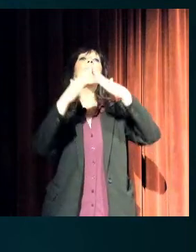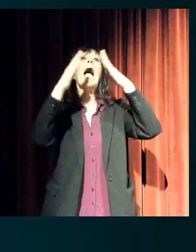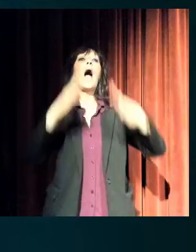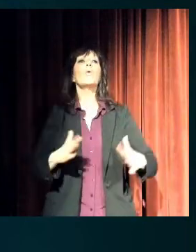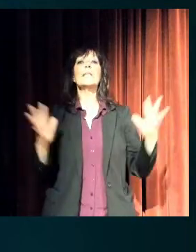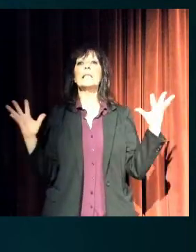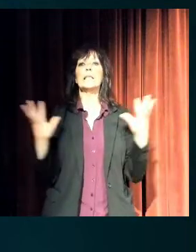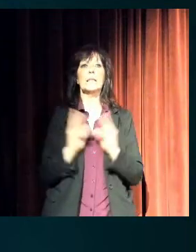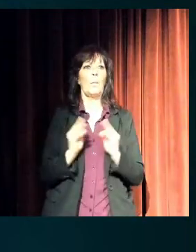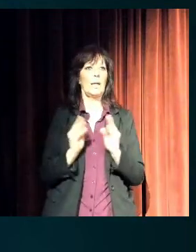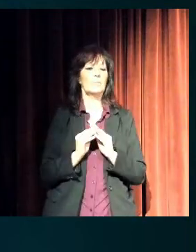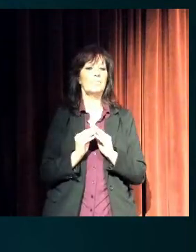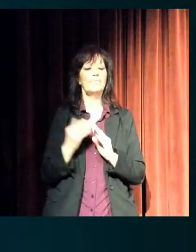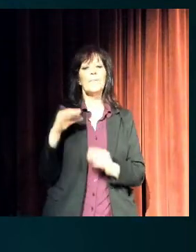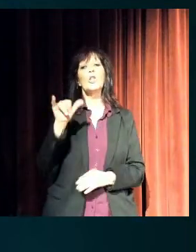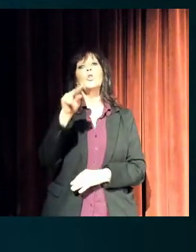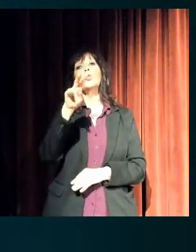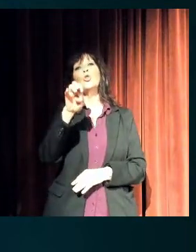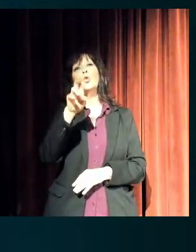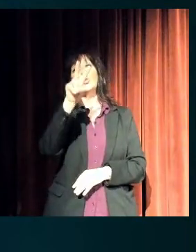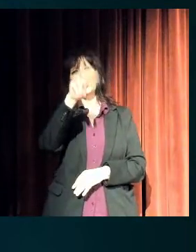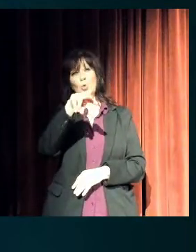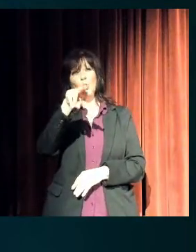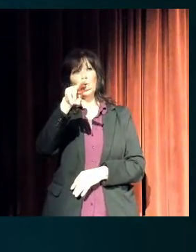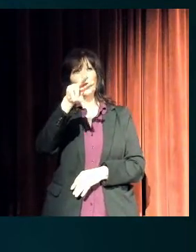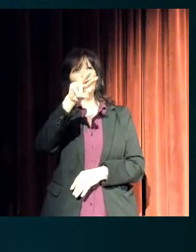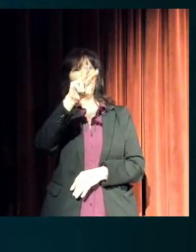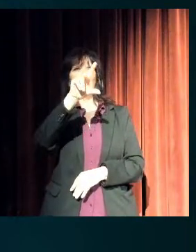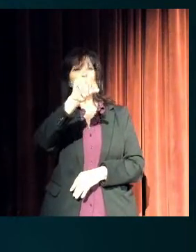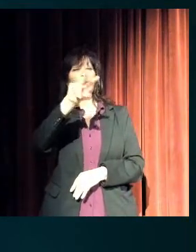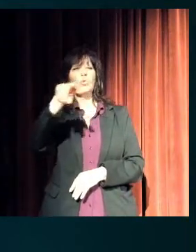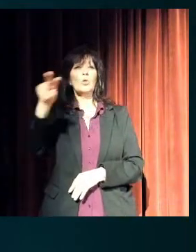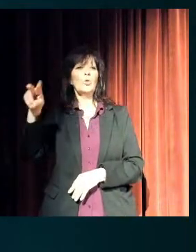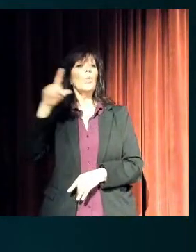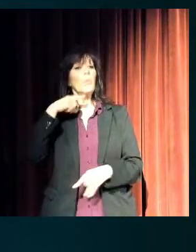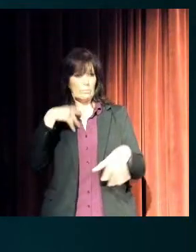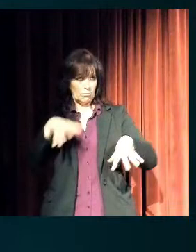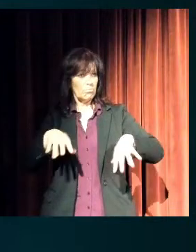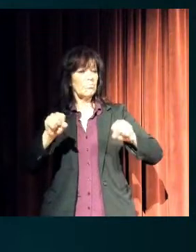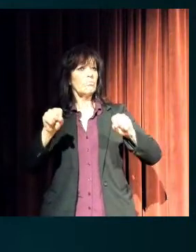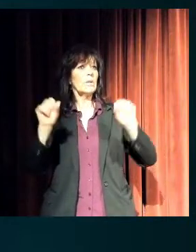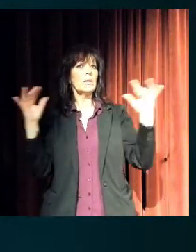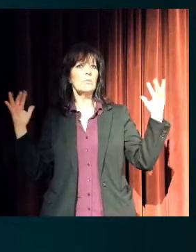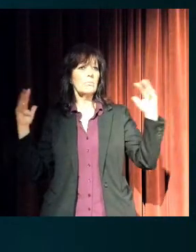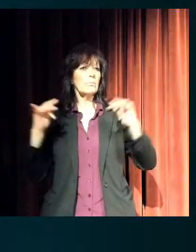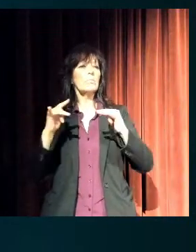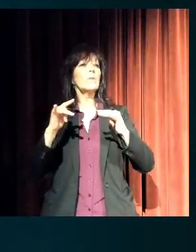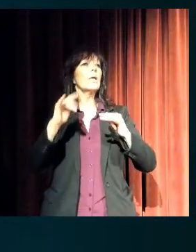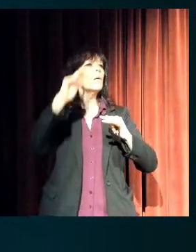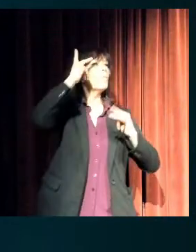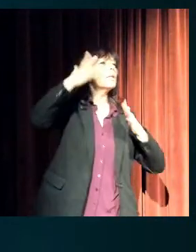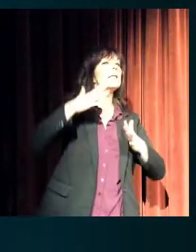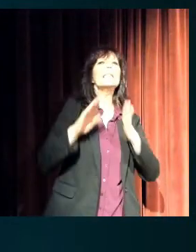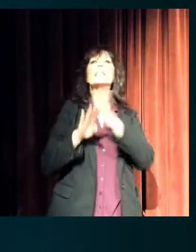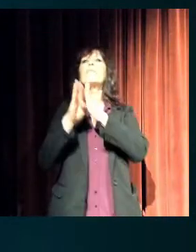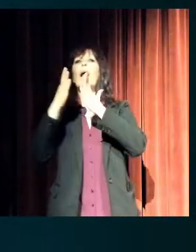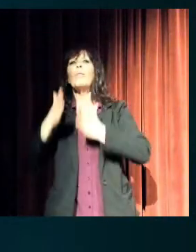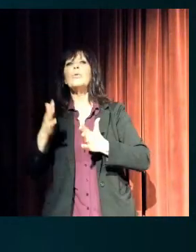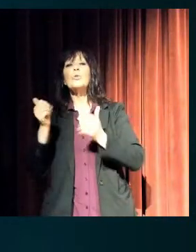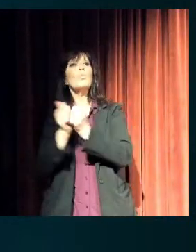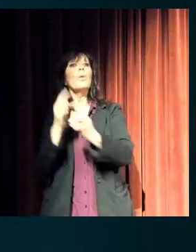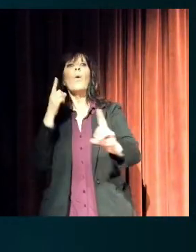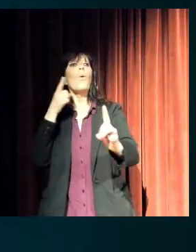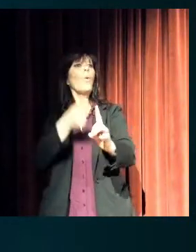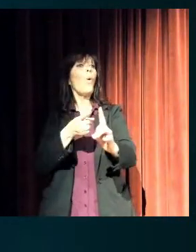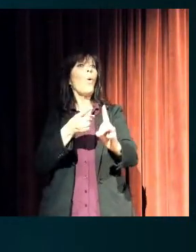Summit. In June of 2022, we hosted such a summit, bringing together public officials and developers with the